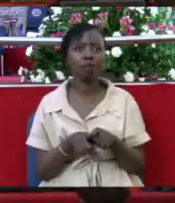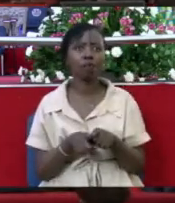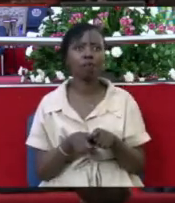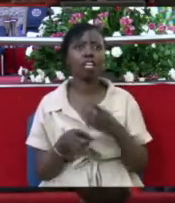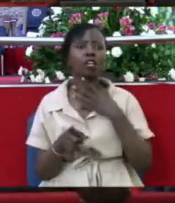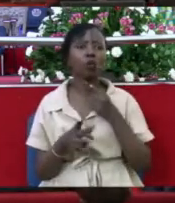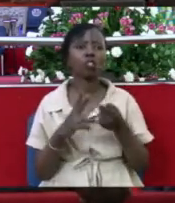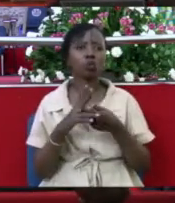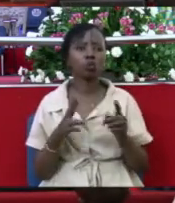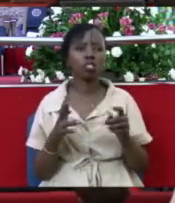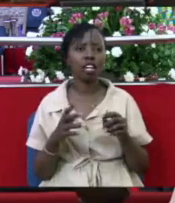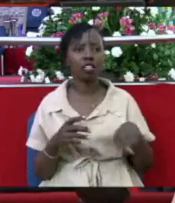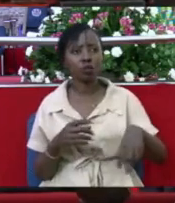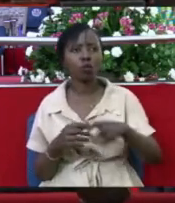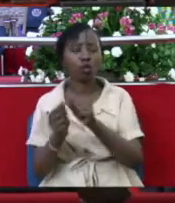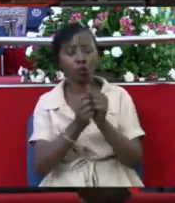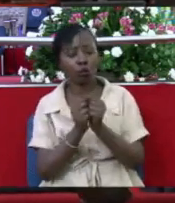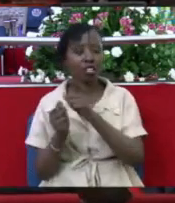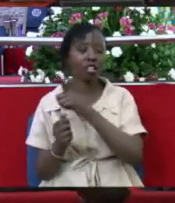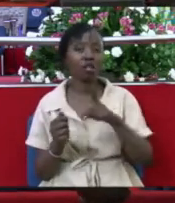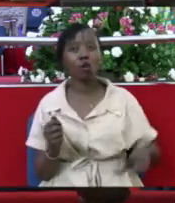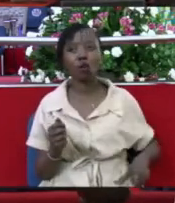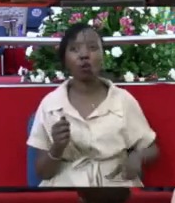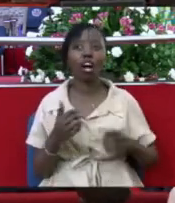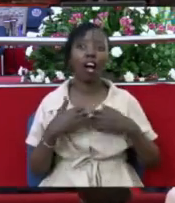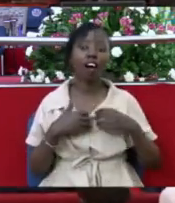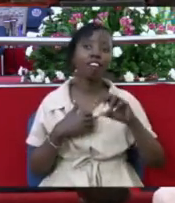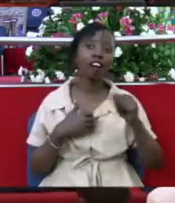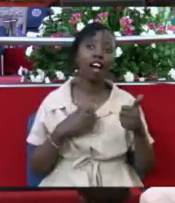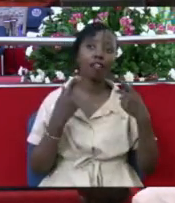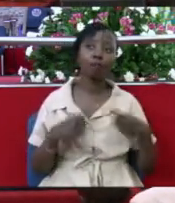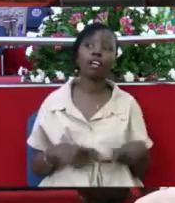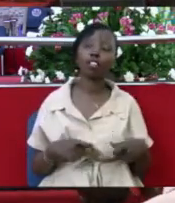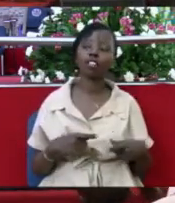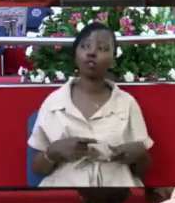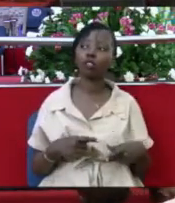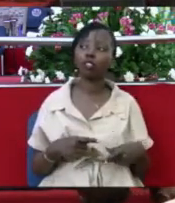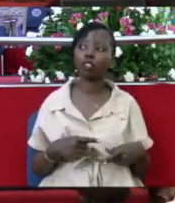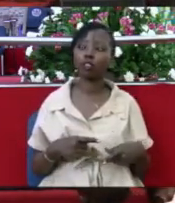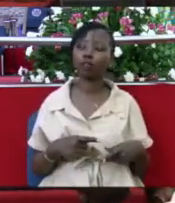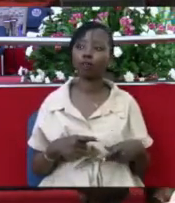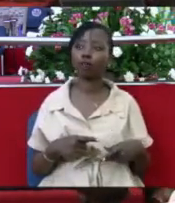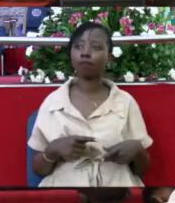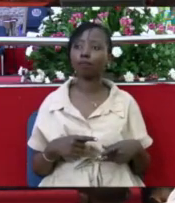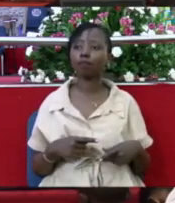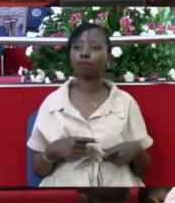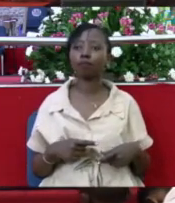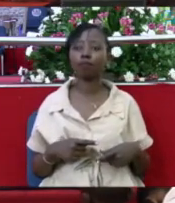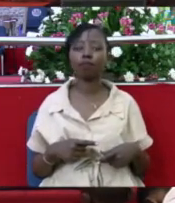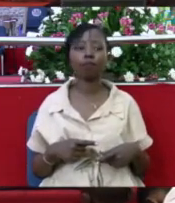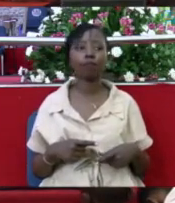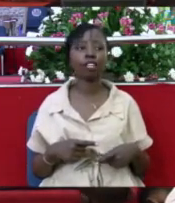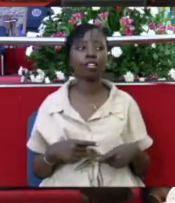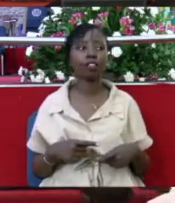journey with you. Na anataka kuanza na wewe. Anyone else? Yeyote yule. 5 more seconds. Nina sekunde tano. And anyone else who's